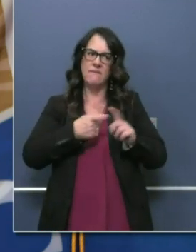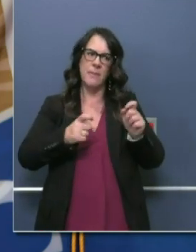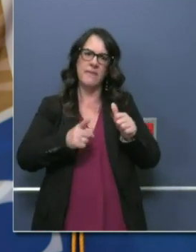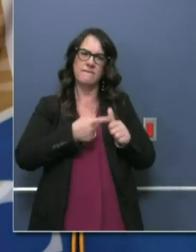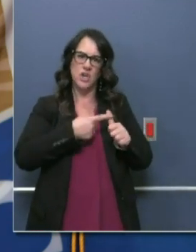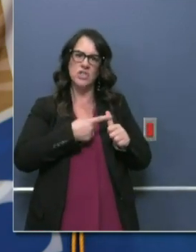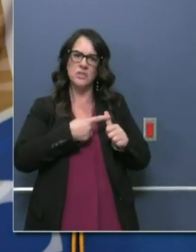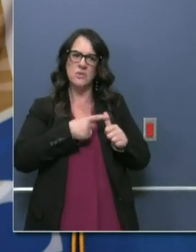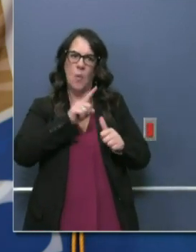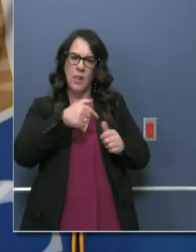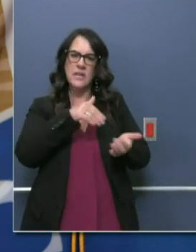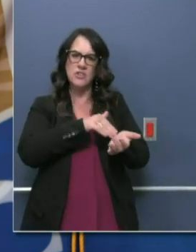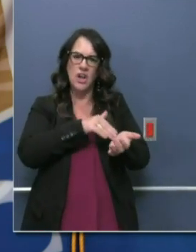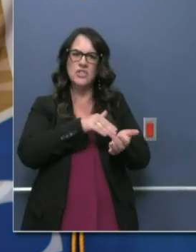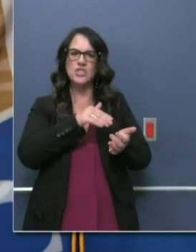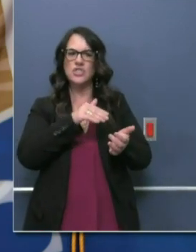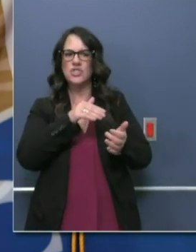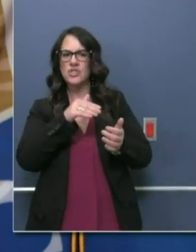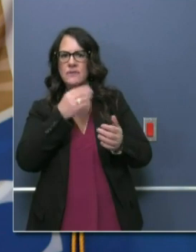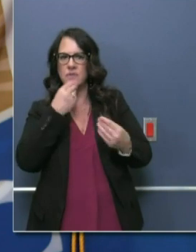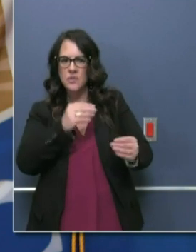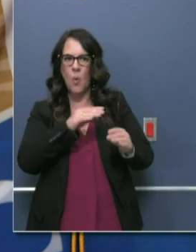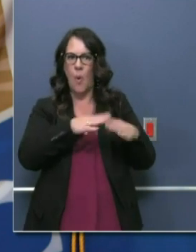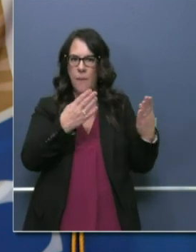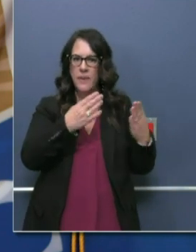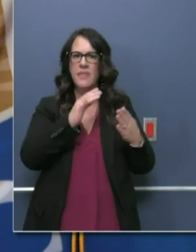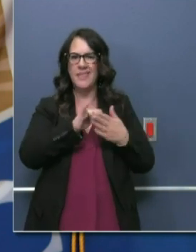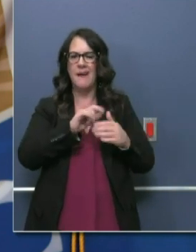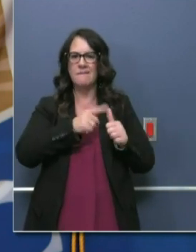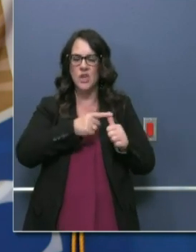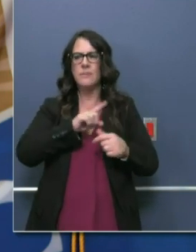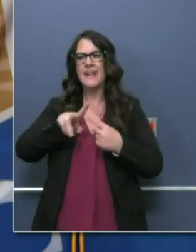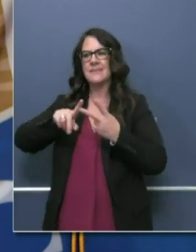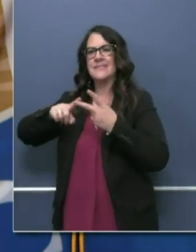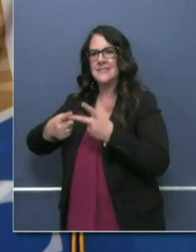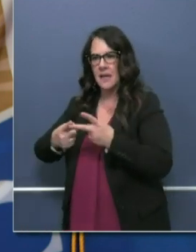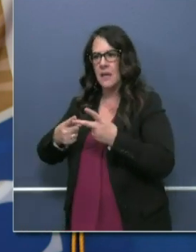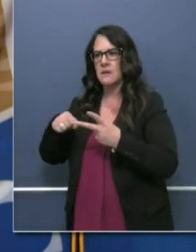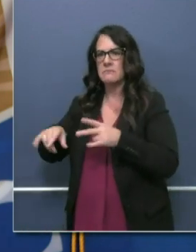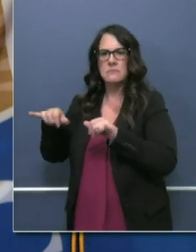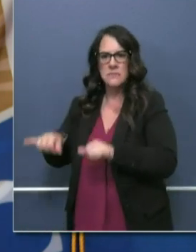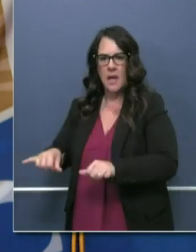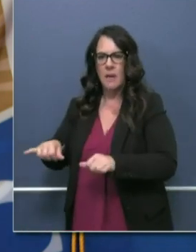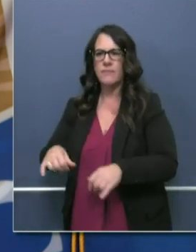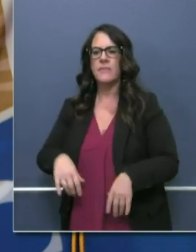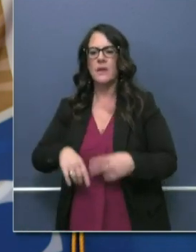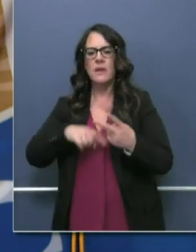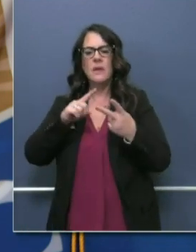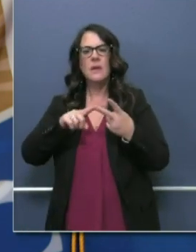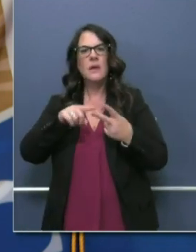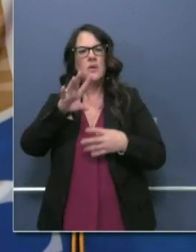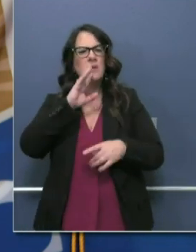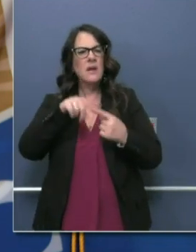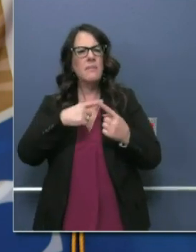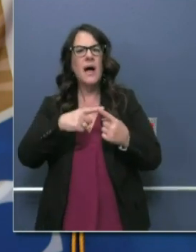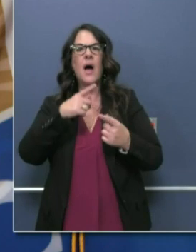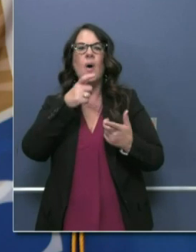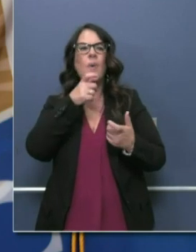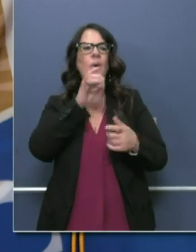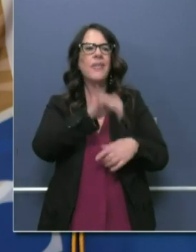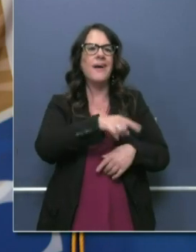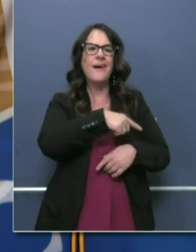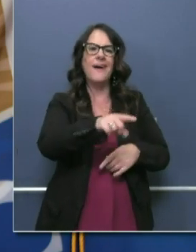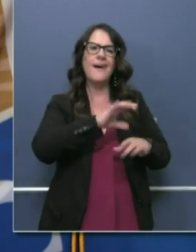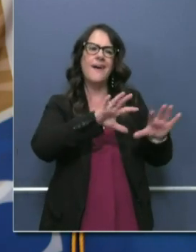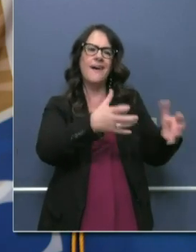relates to the partnership with UCSF and the partnership with UCLA, I want to first acknowledge the